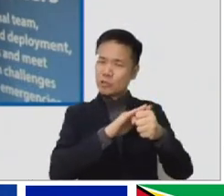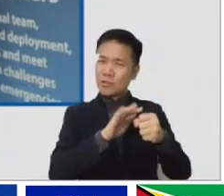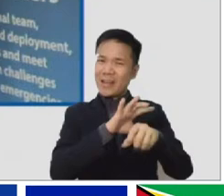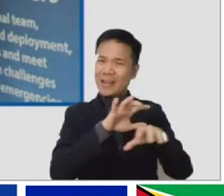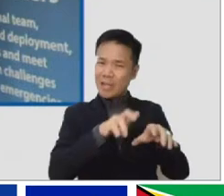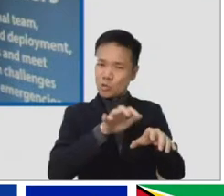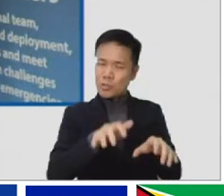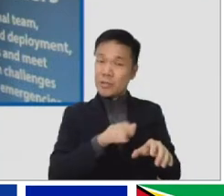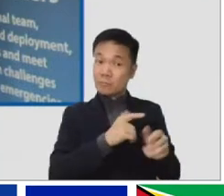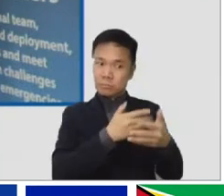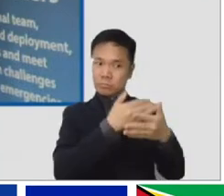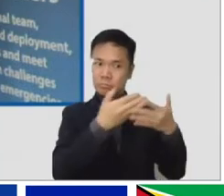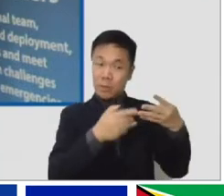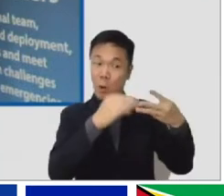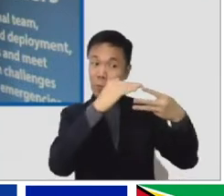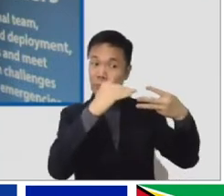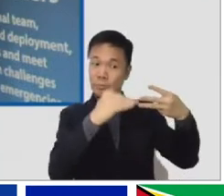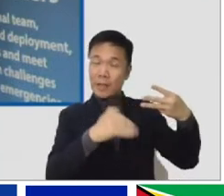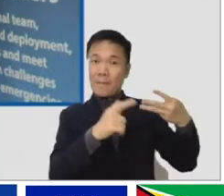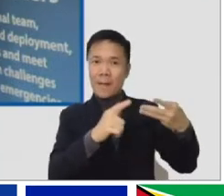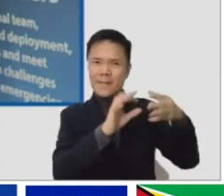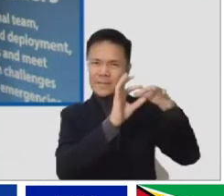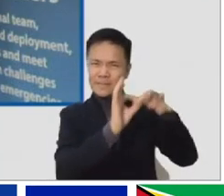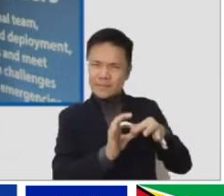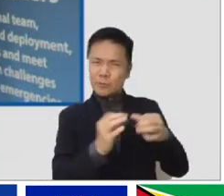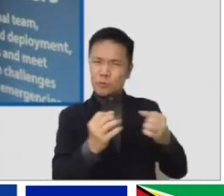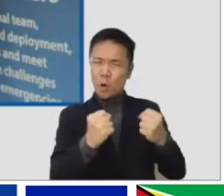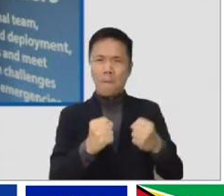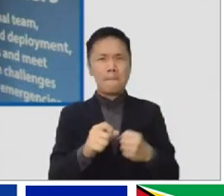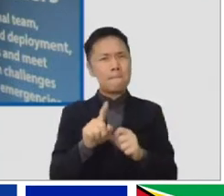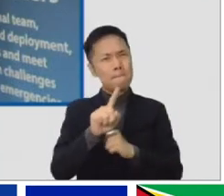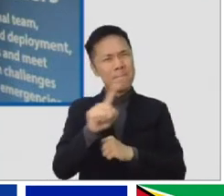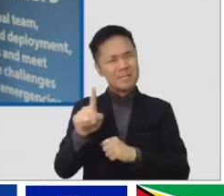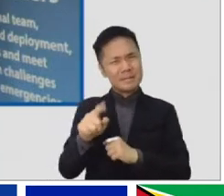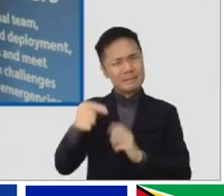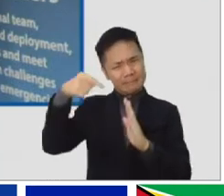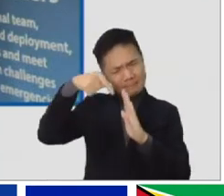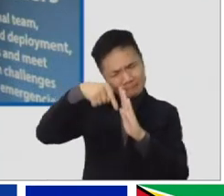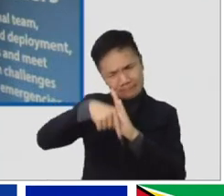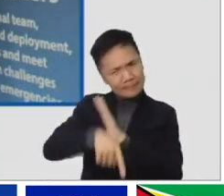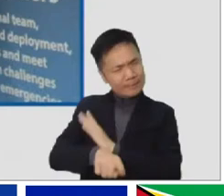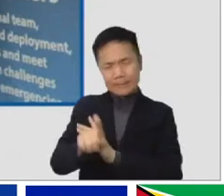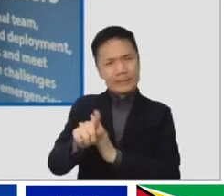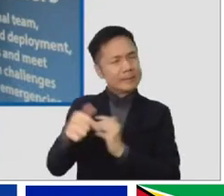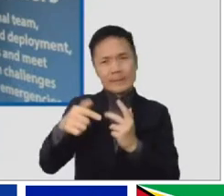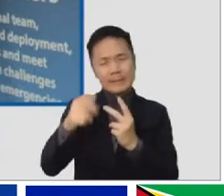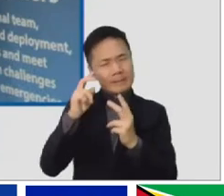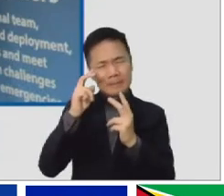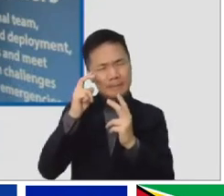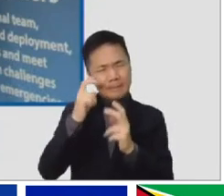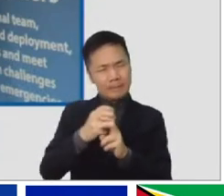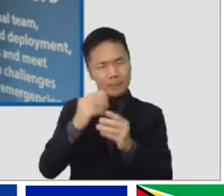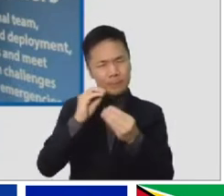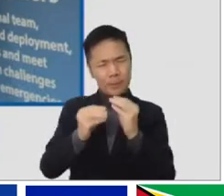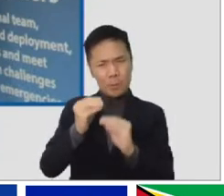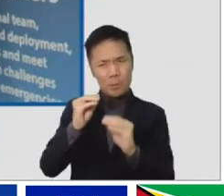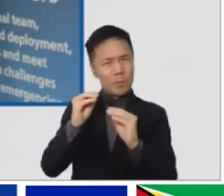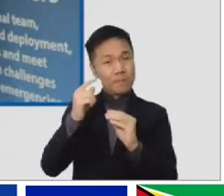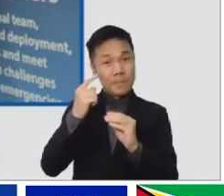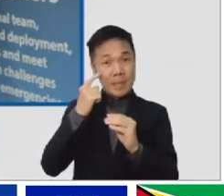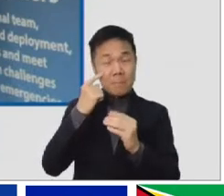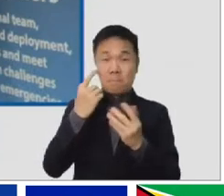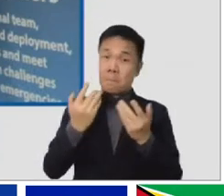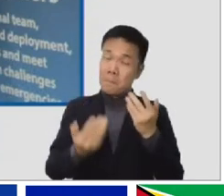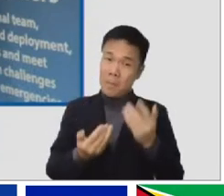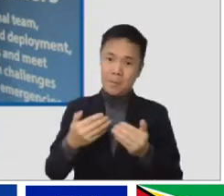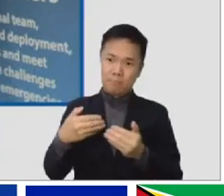still complex, and unfortunately, it will be with us during several more months until